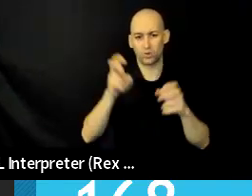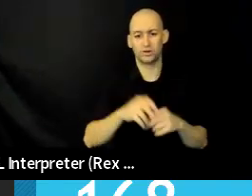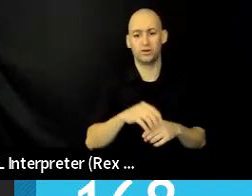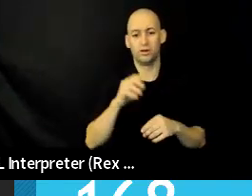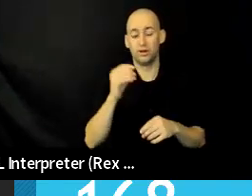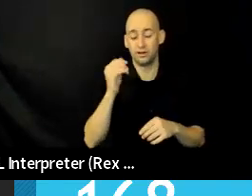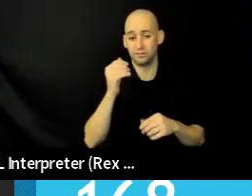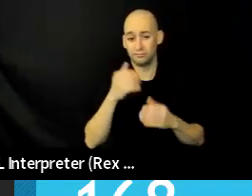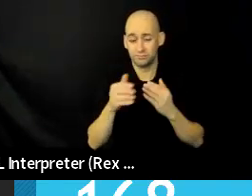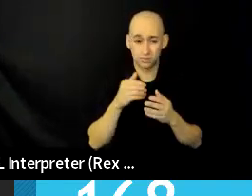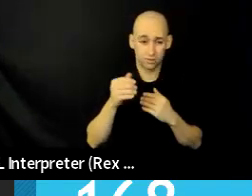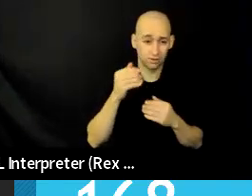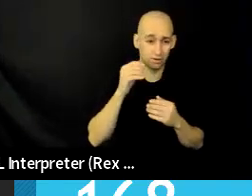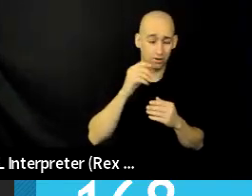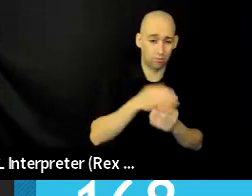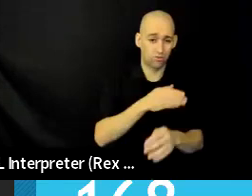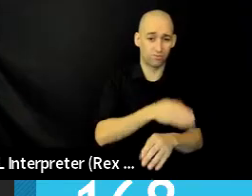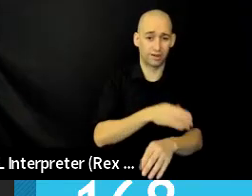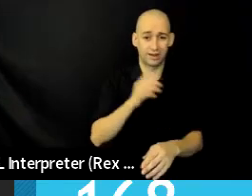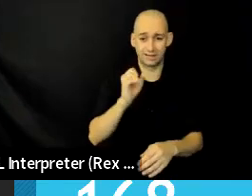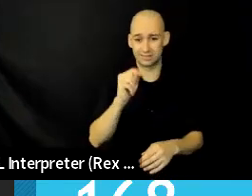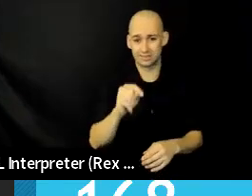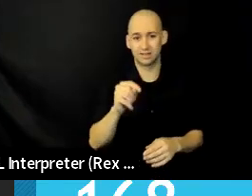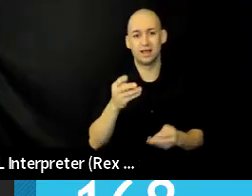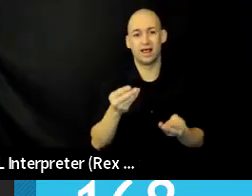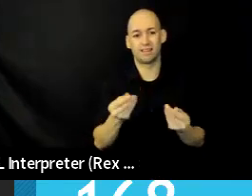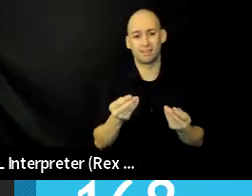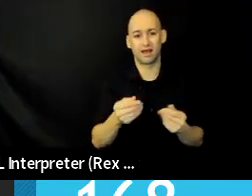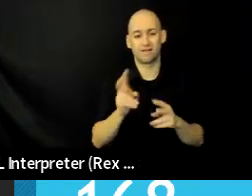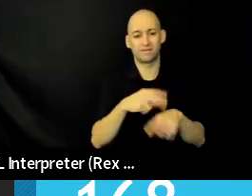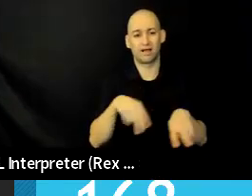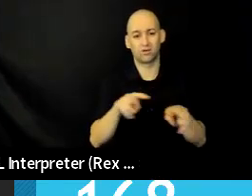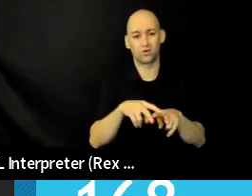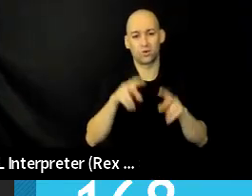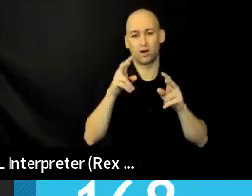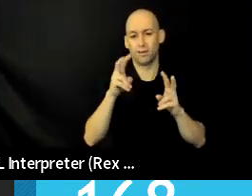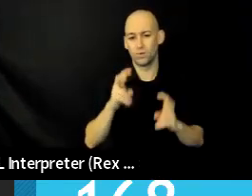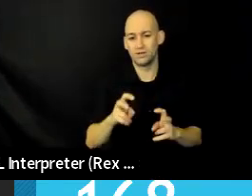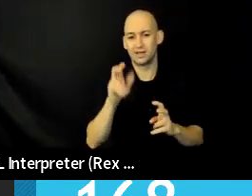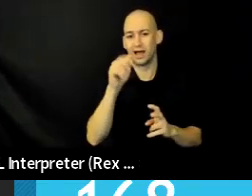exist, the land value is appraised as if vacant. In